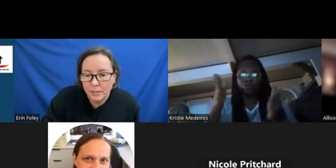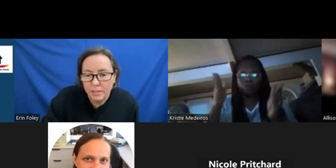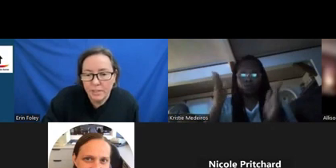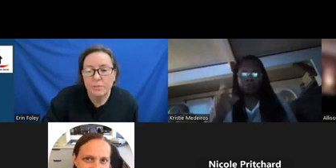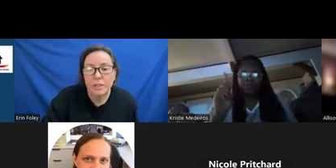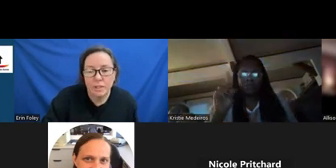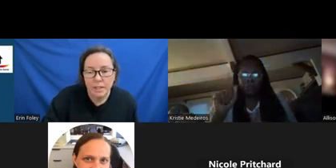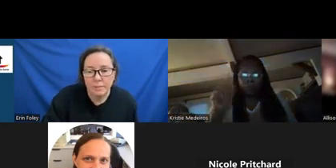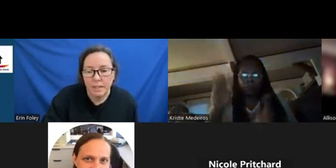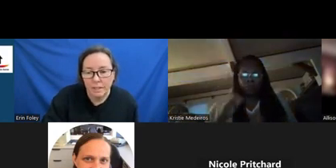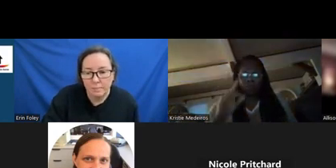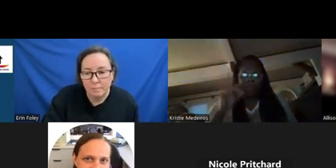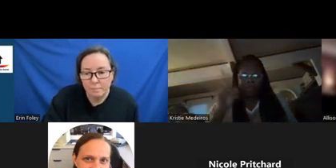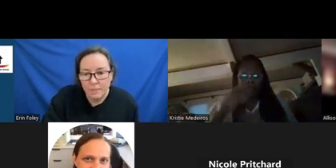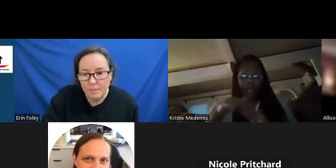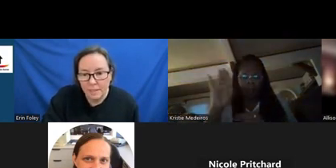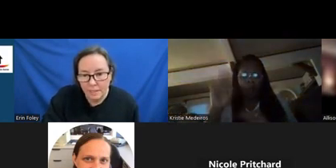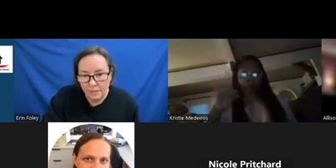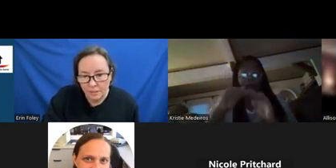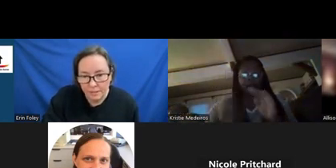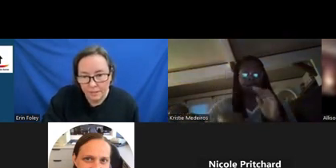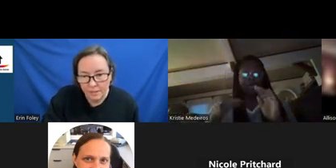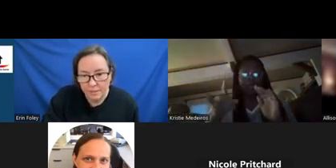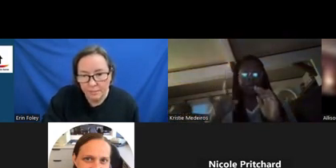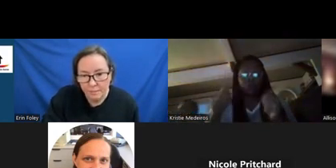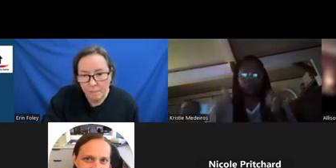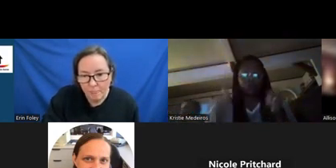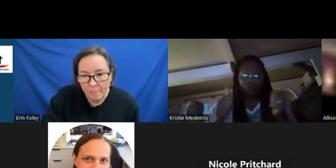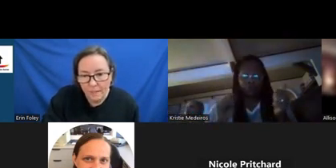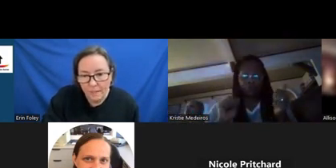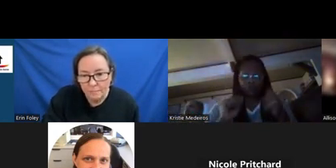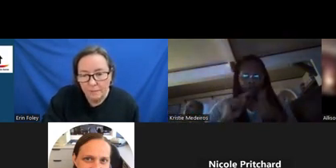So my question is regarding PCA services.